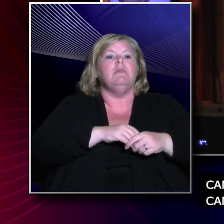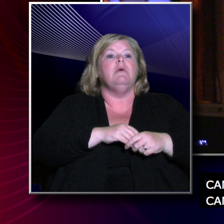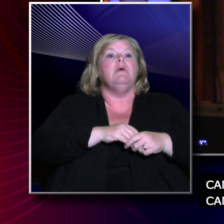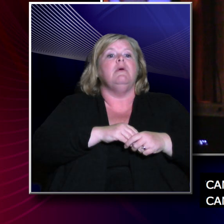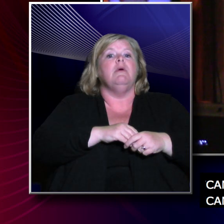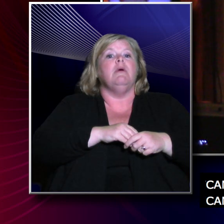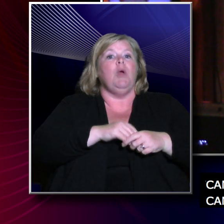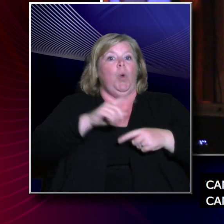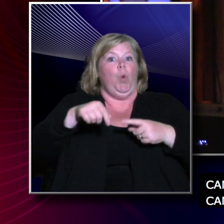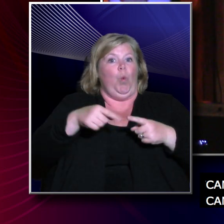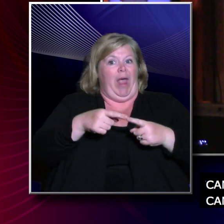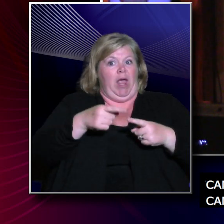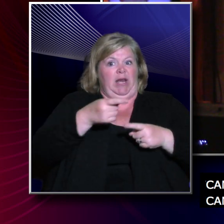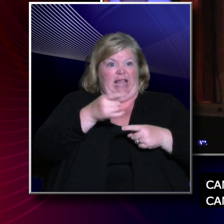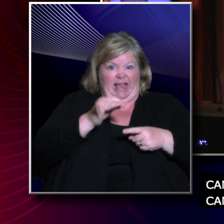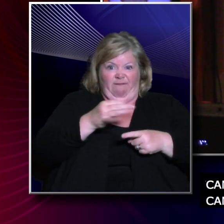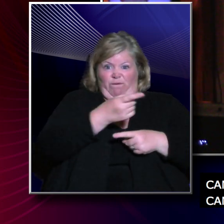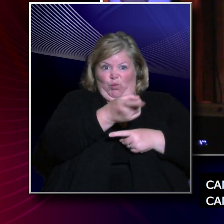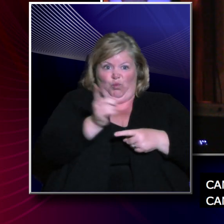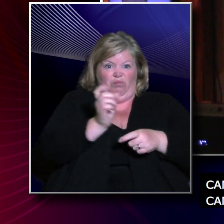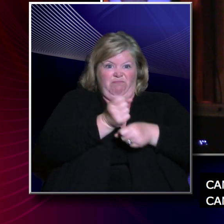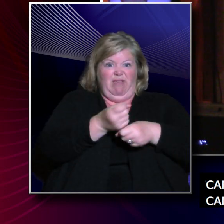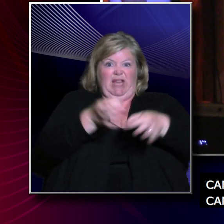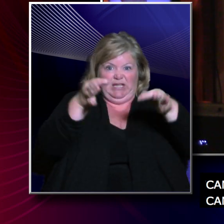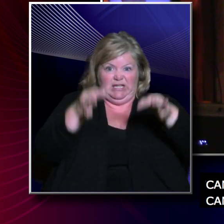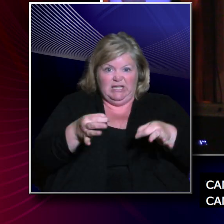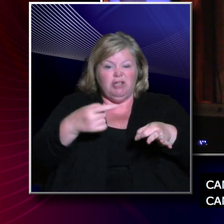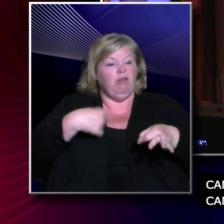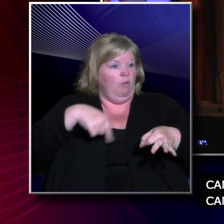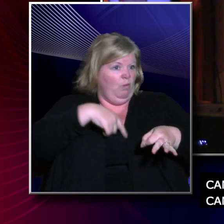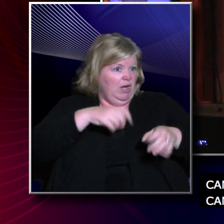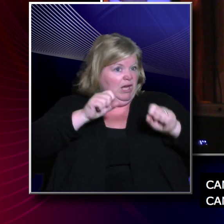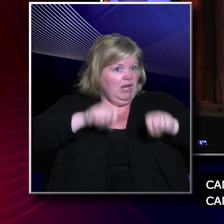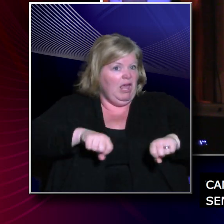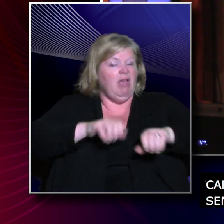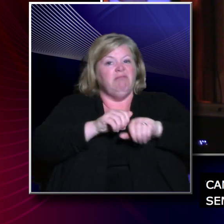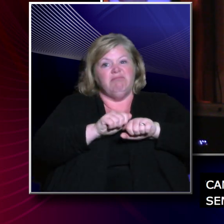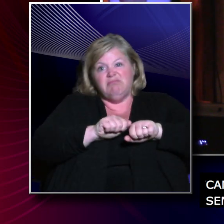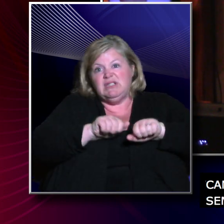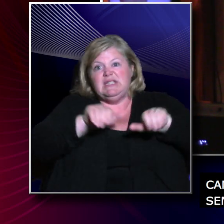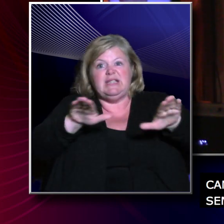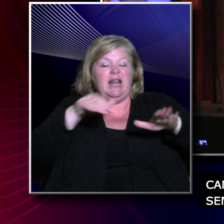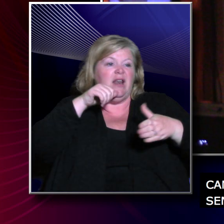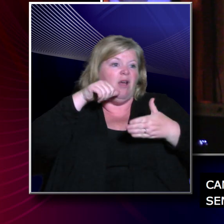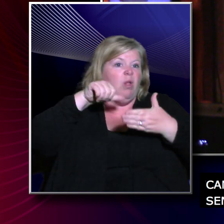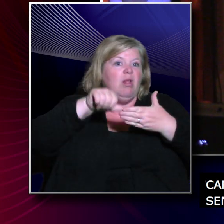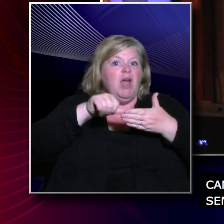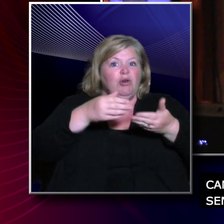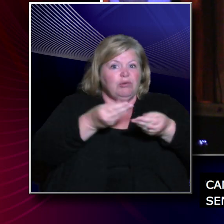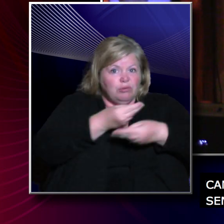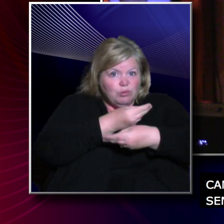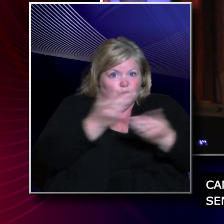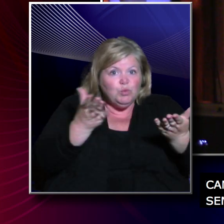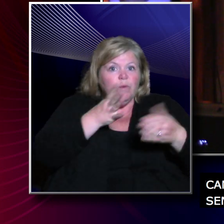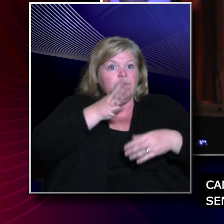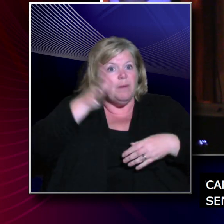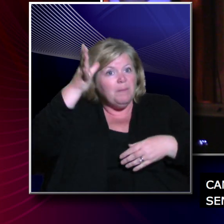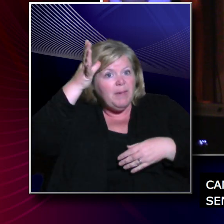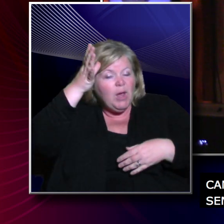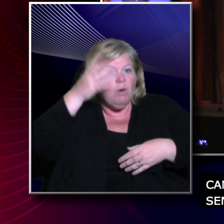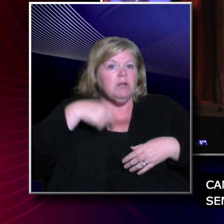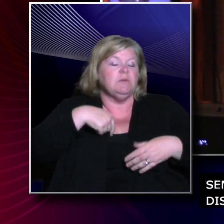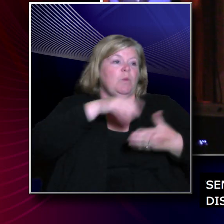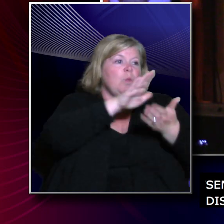the decision is made, we can go ahead and send out letters to the parents, to the school